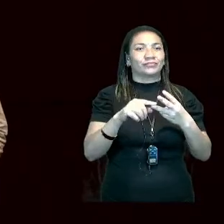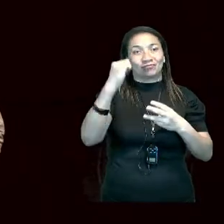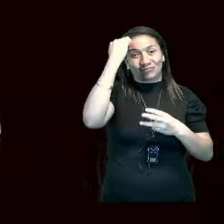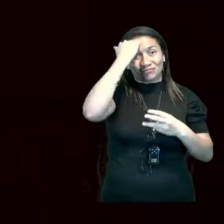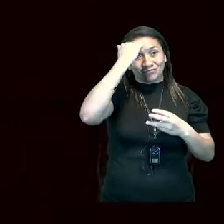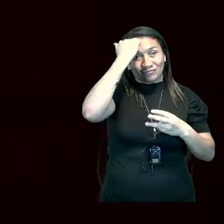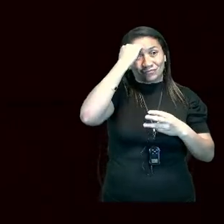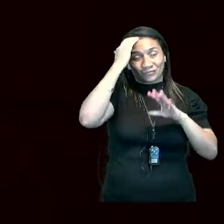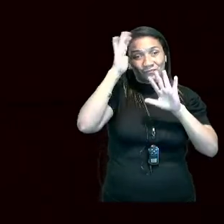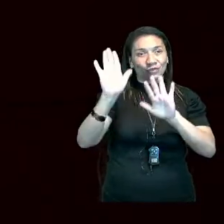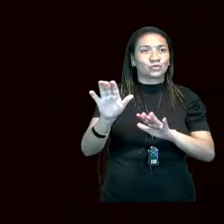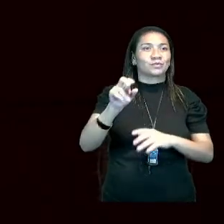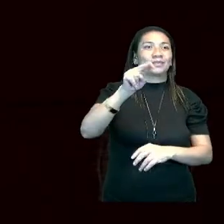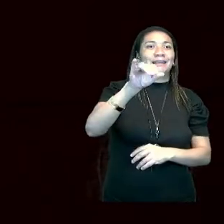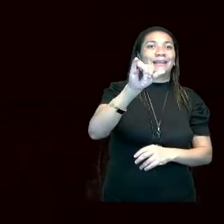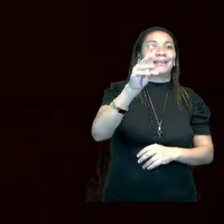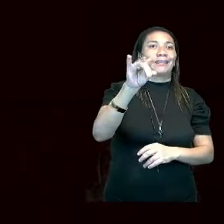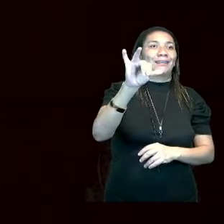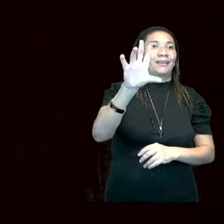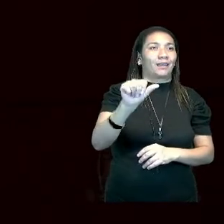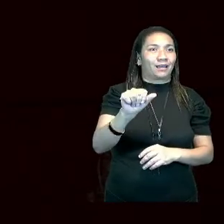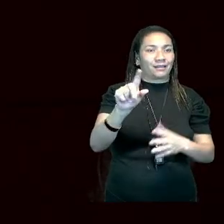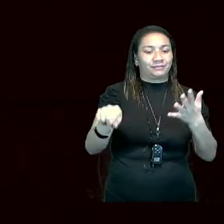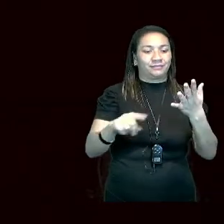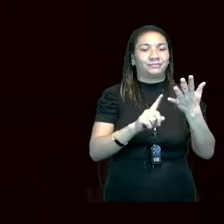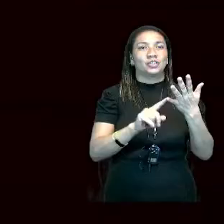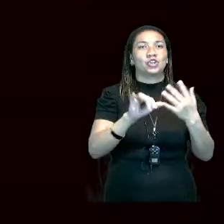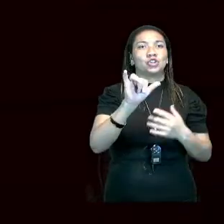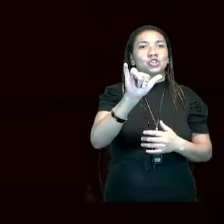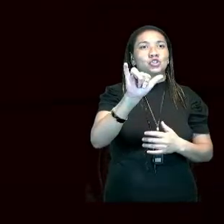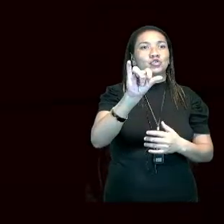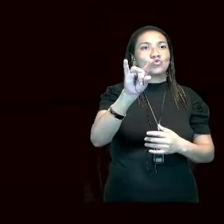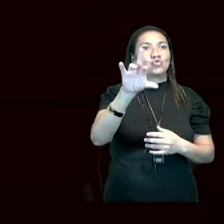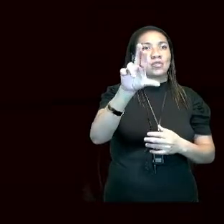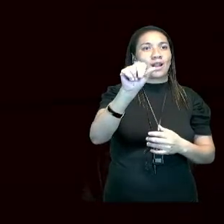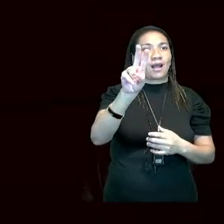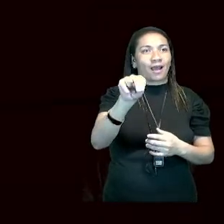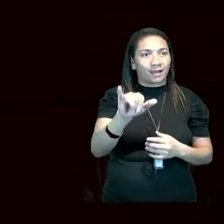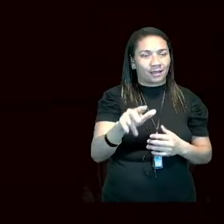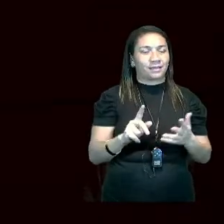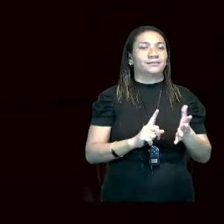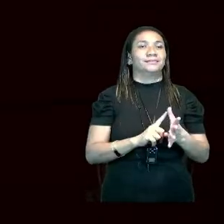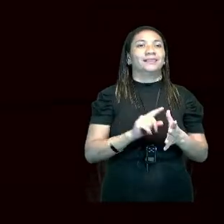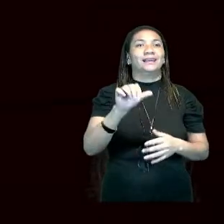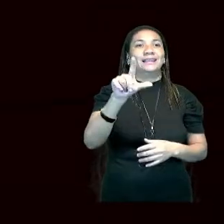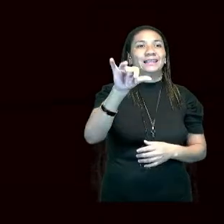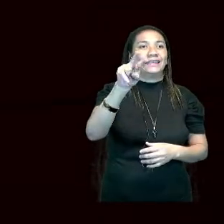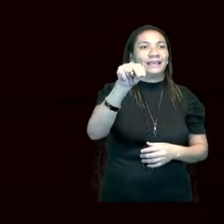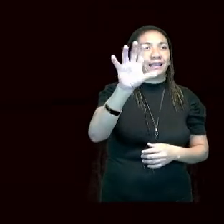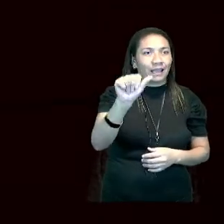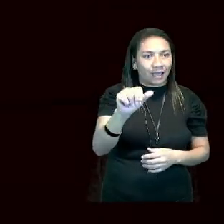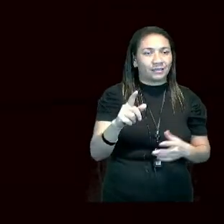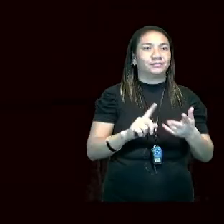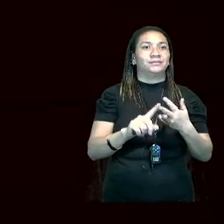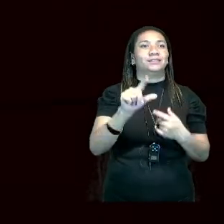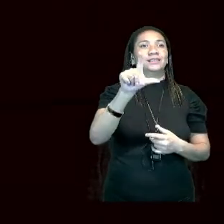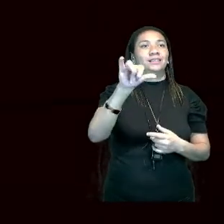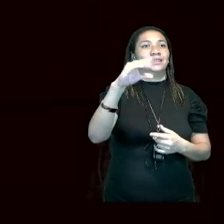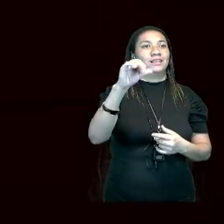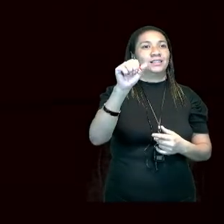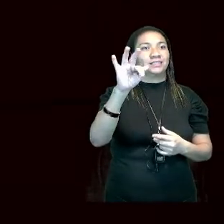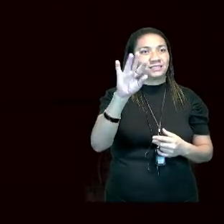Also, we have the Master of Arts Nidia Góngora together with Jurani Diaz, Lina Lugo, Lisette